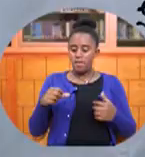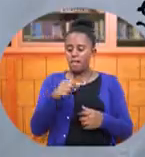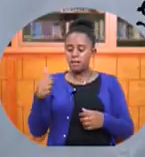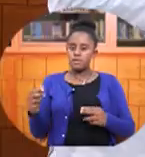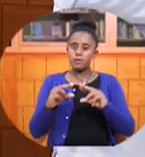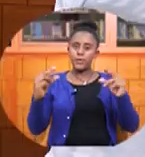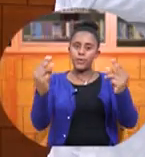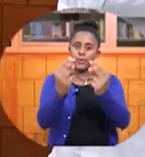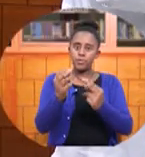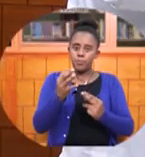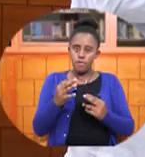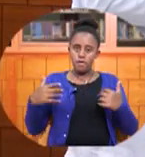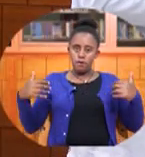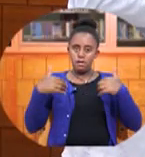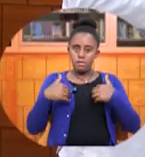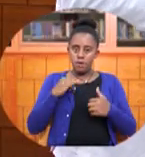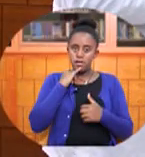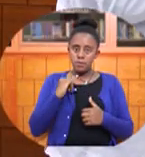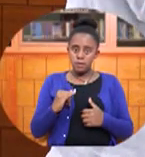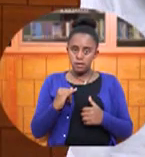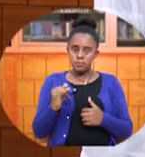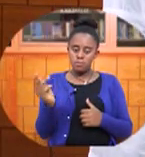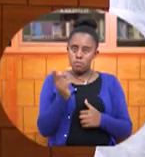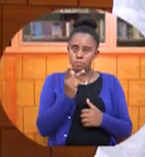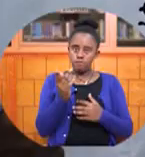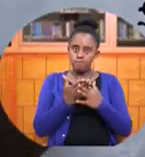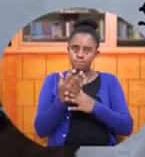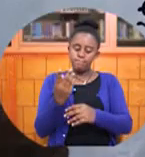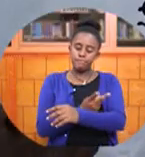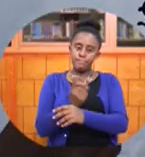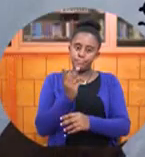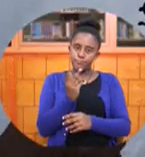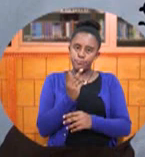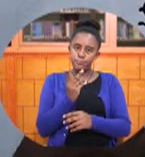another group of animal is omnivorous.